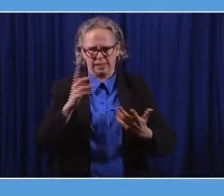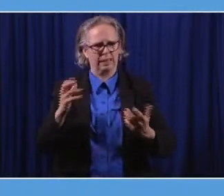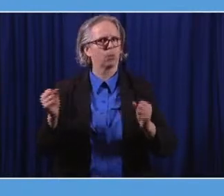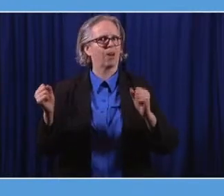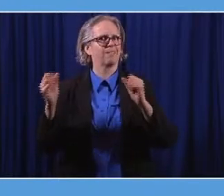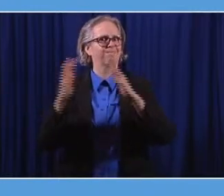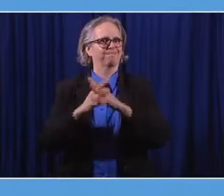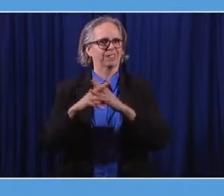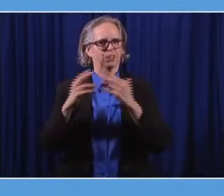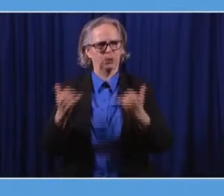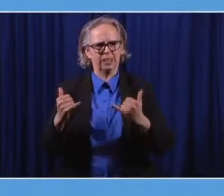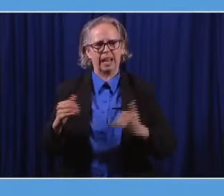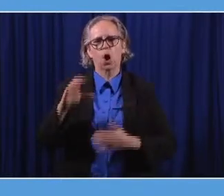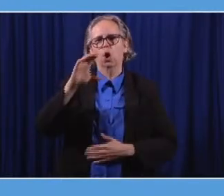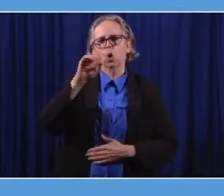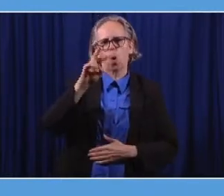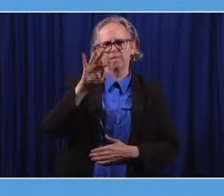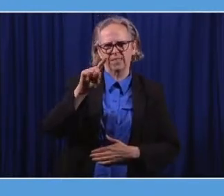at